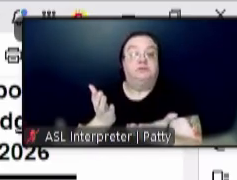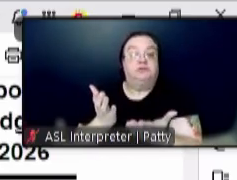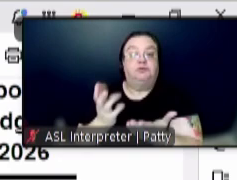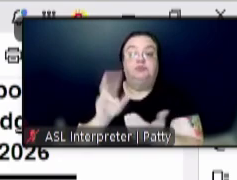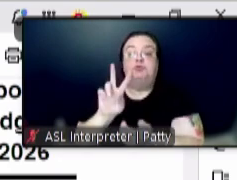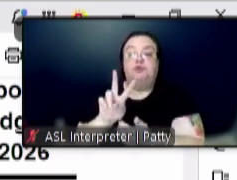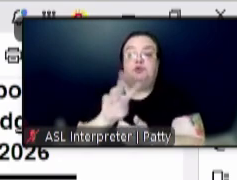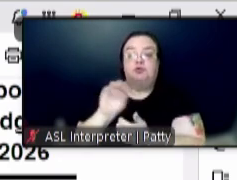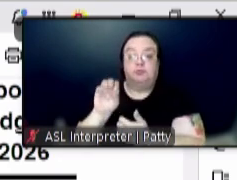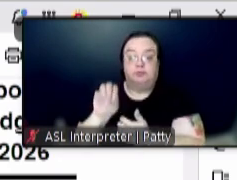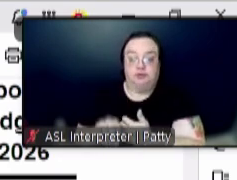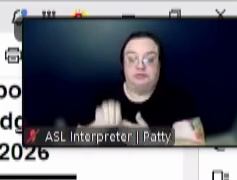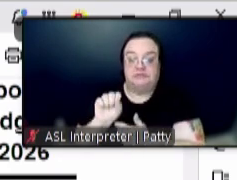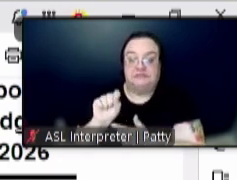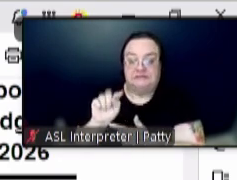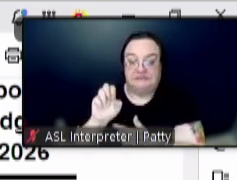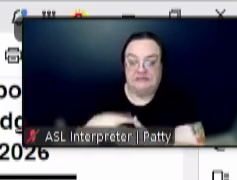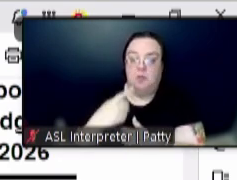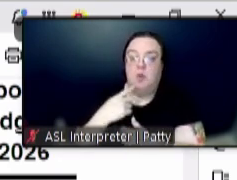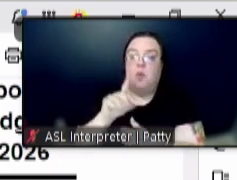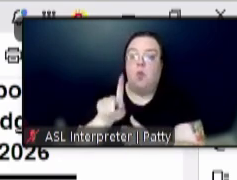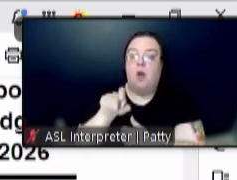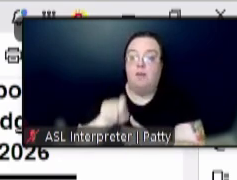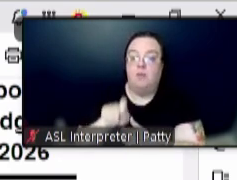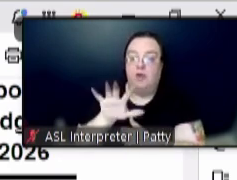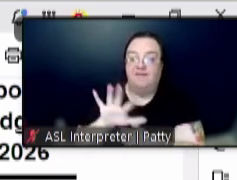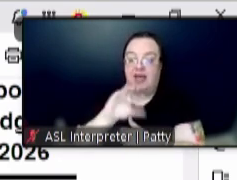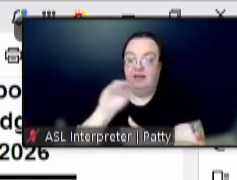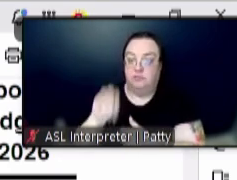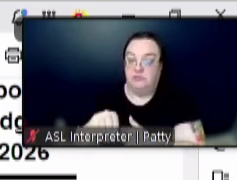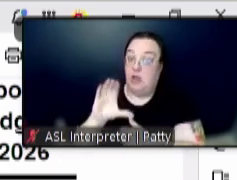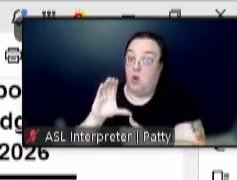2% step, 1.5% COLA